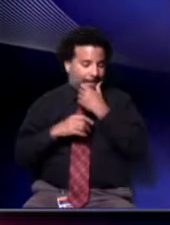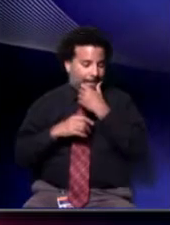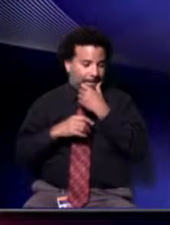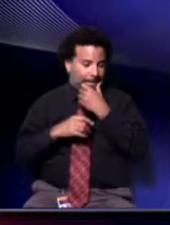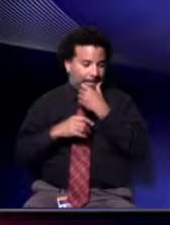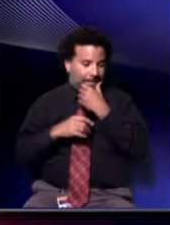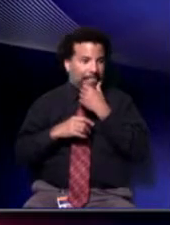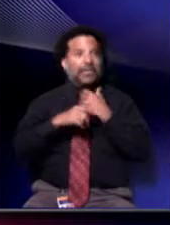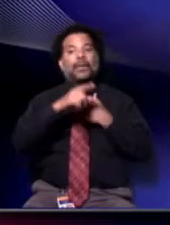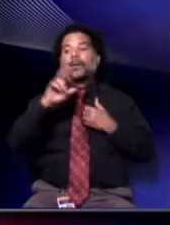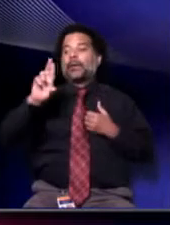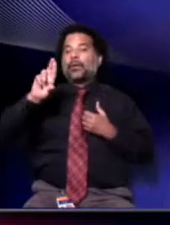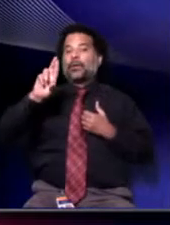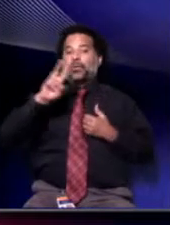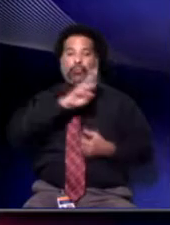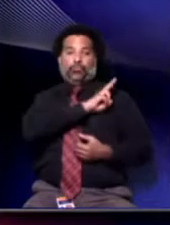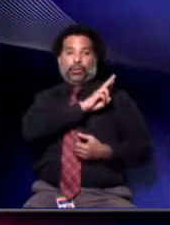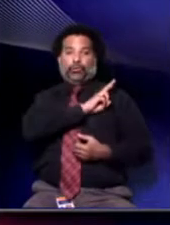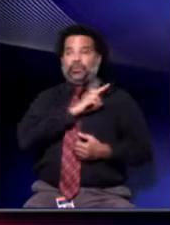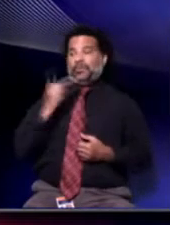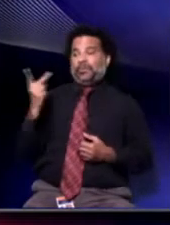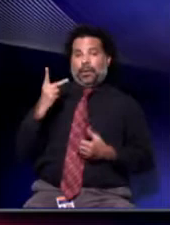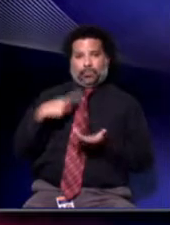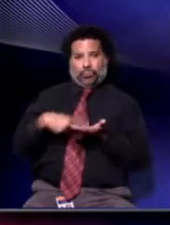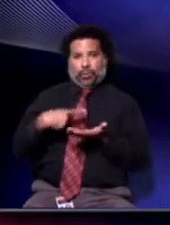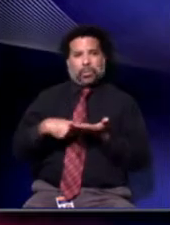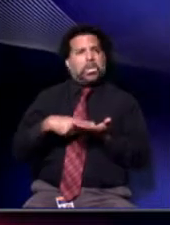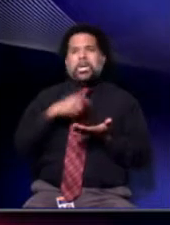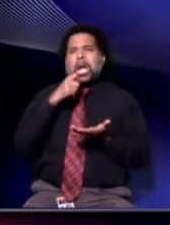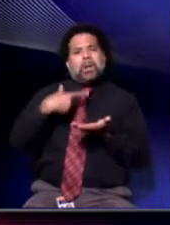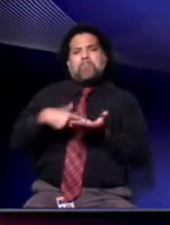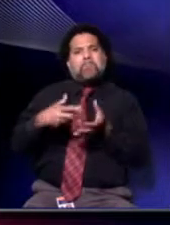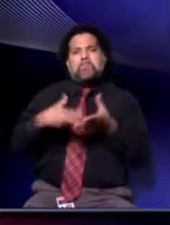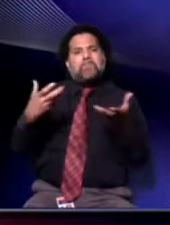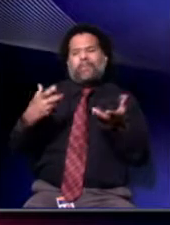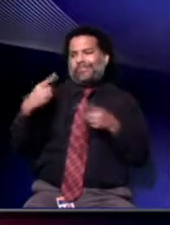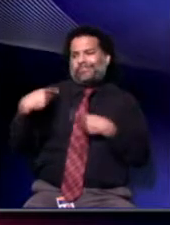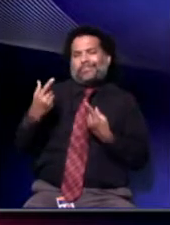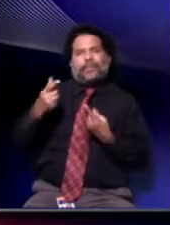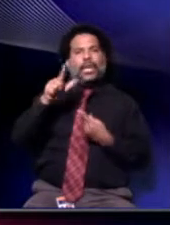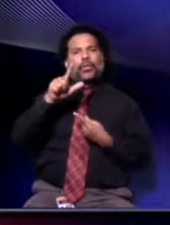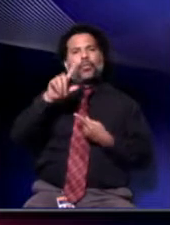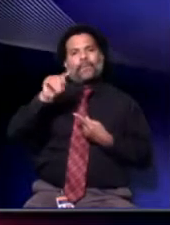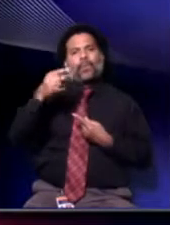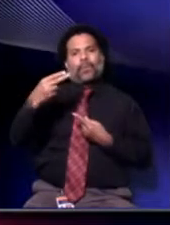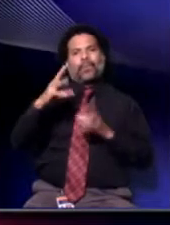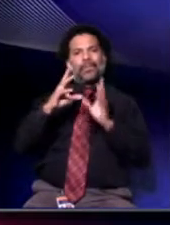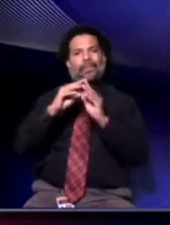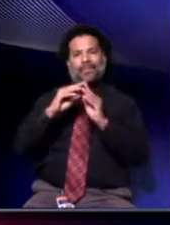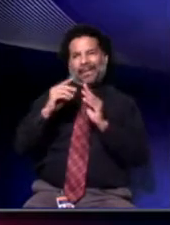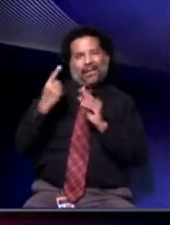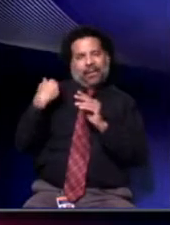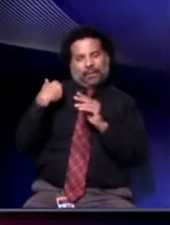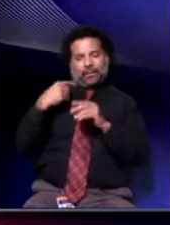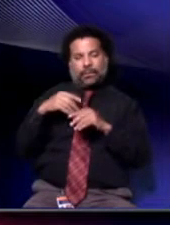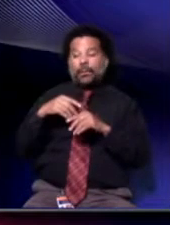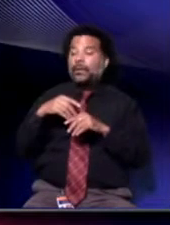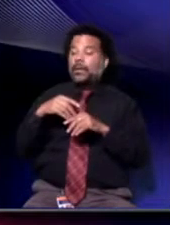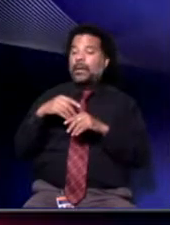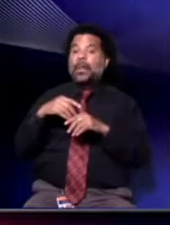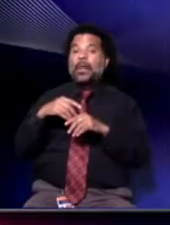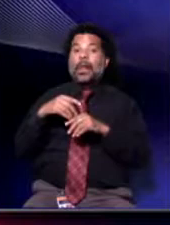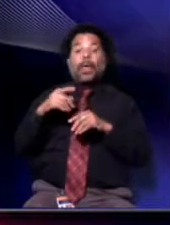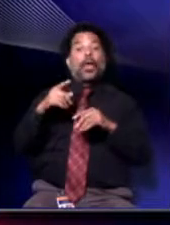As Richard and I have talked, and we haven't talked much since the 24th meeting, once these